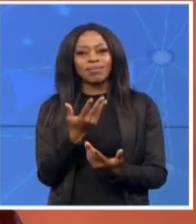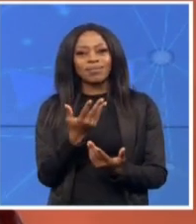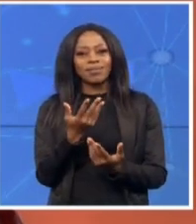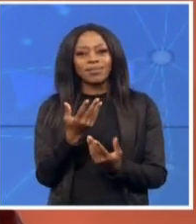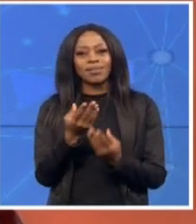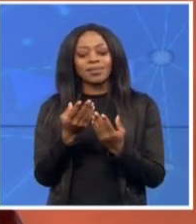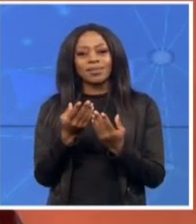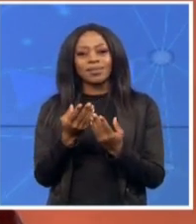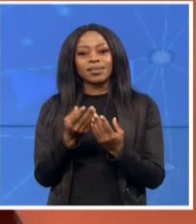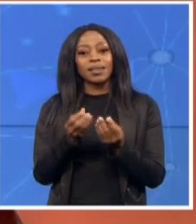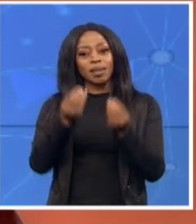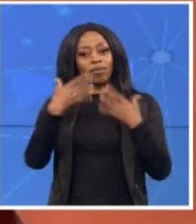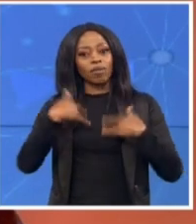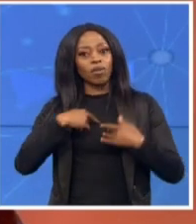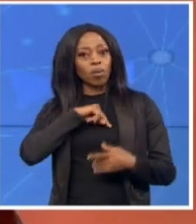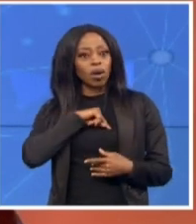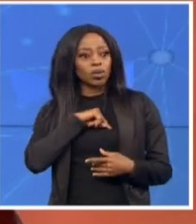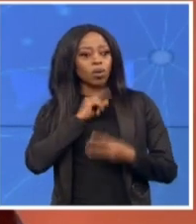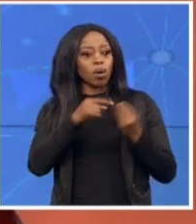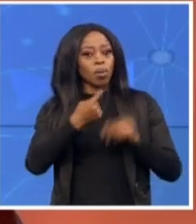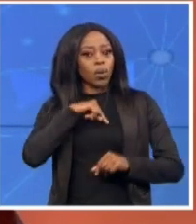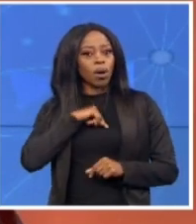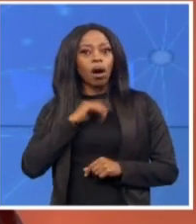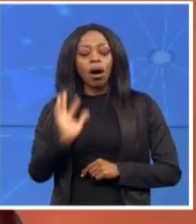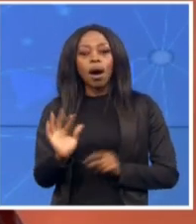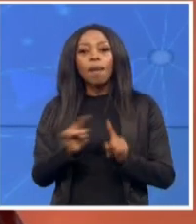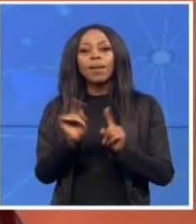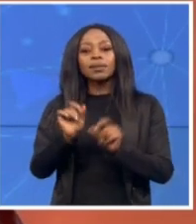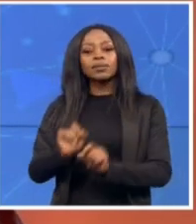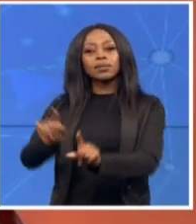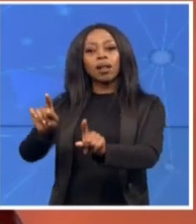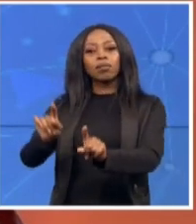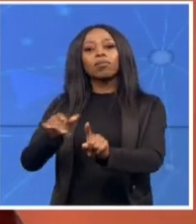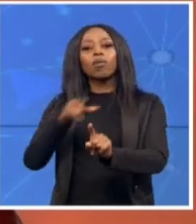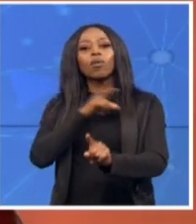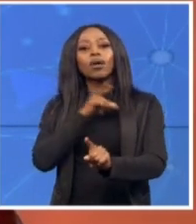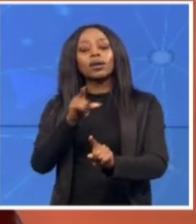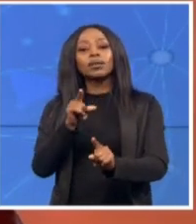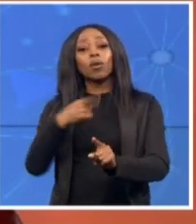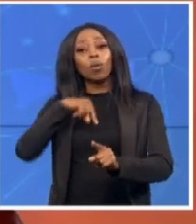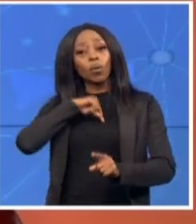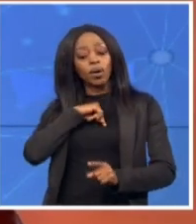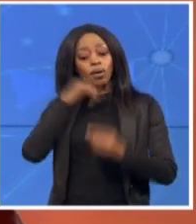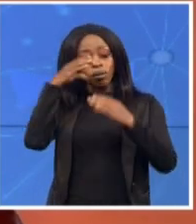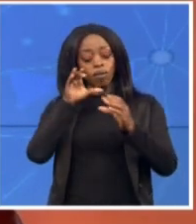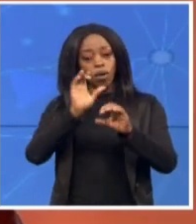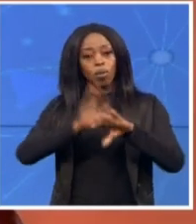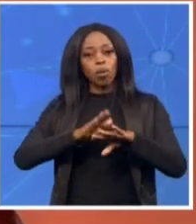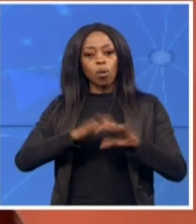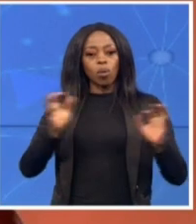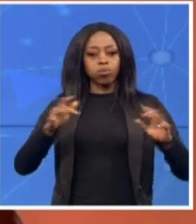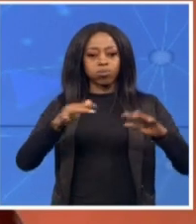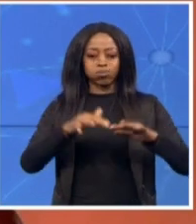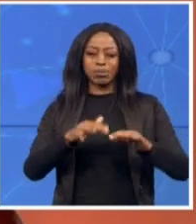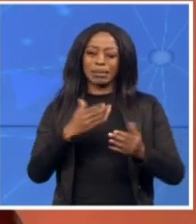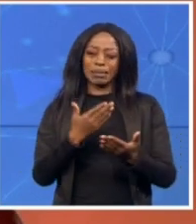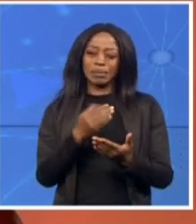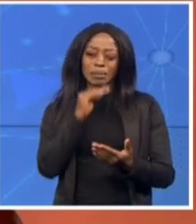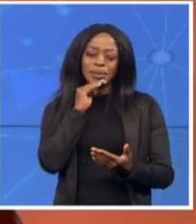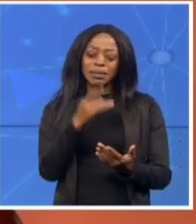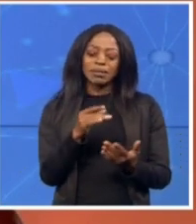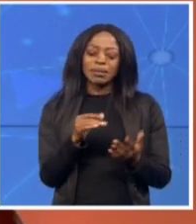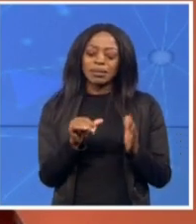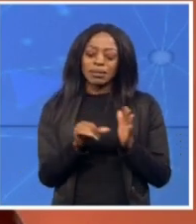about for their own. For us, it is about the gatherings, the poor ventilation. It is crucial. So thank you very